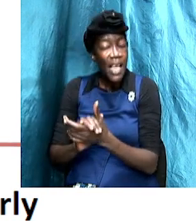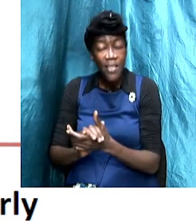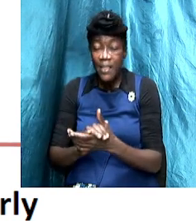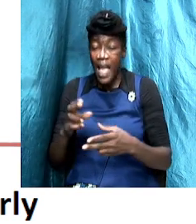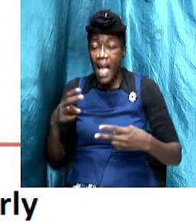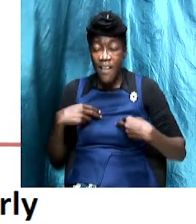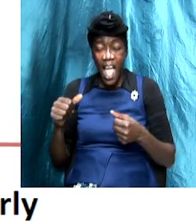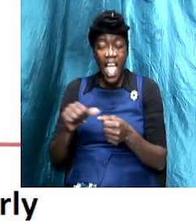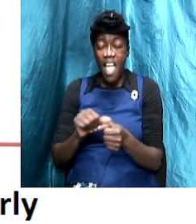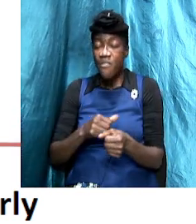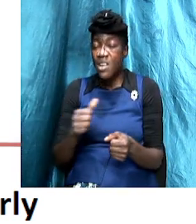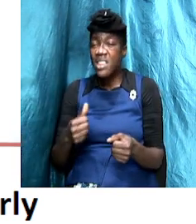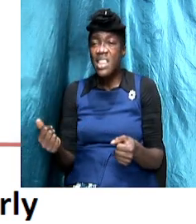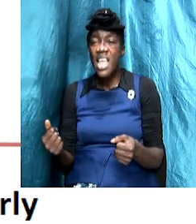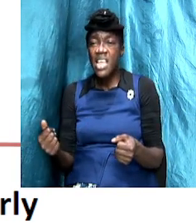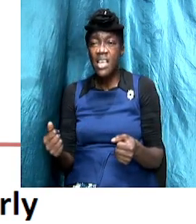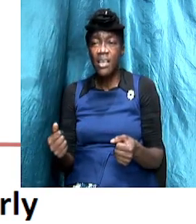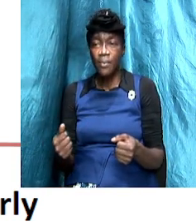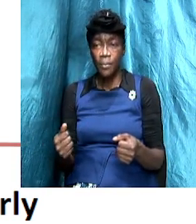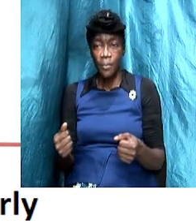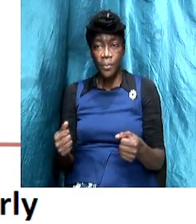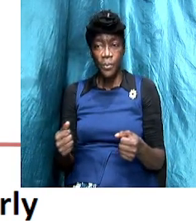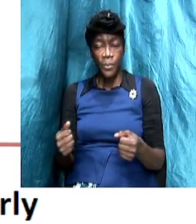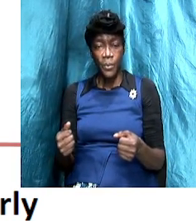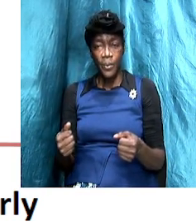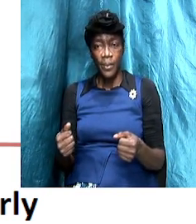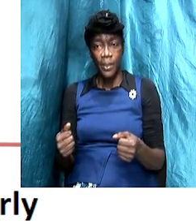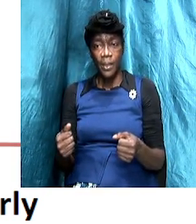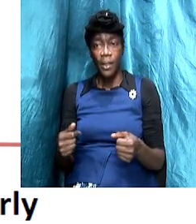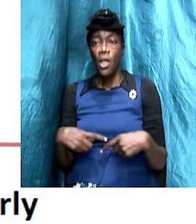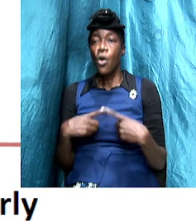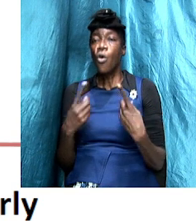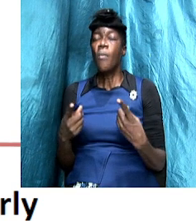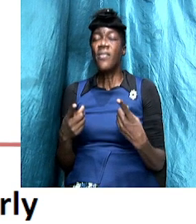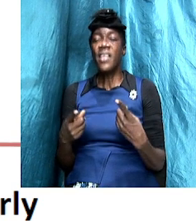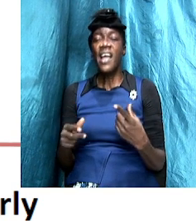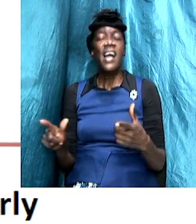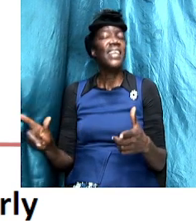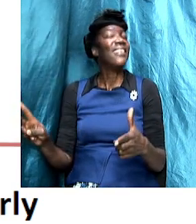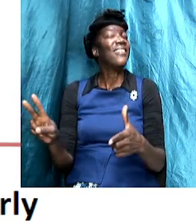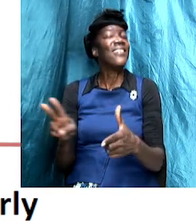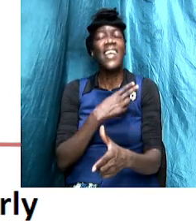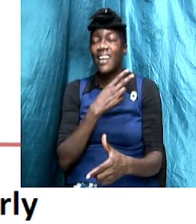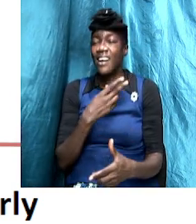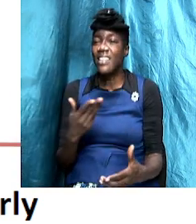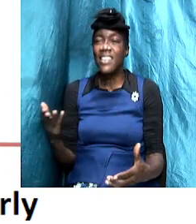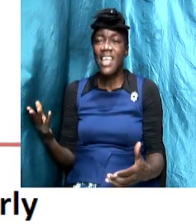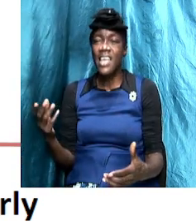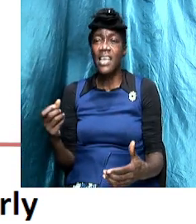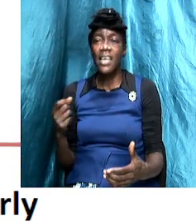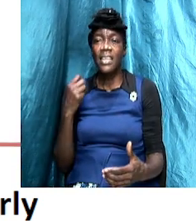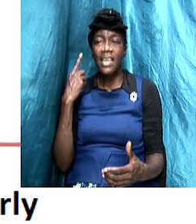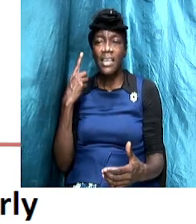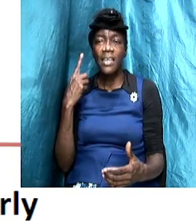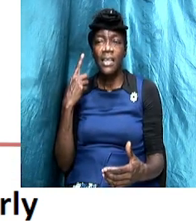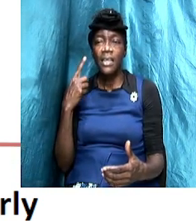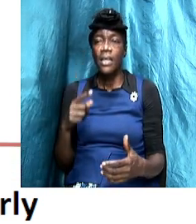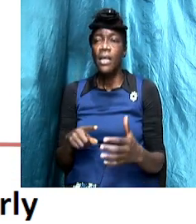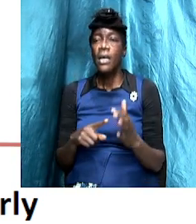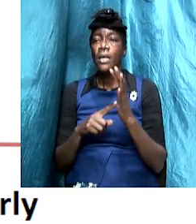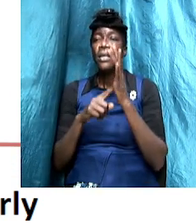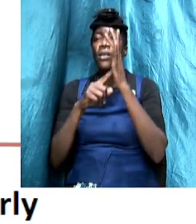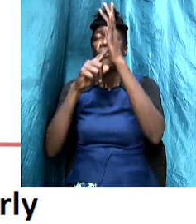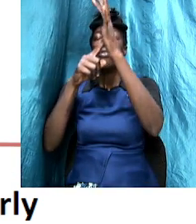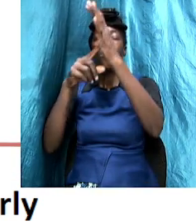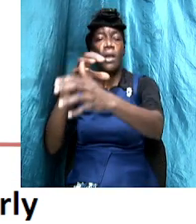4. Can we get back there? And guess what? The second notable characteristic of the church is that they demonstrated the